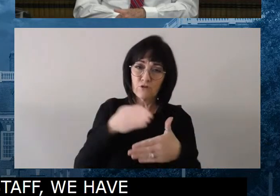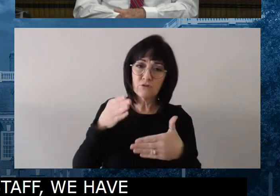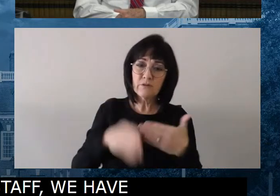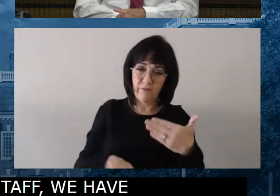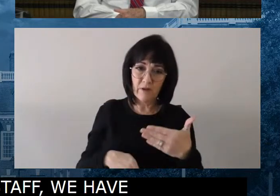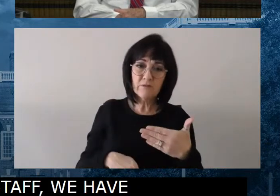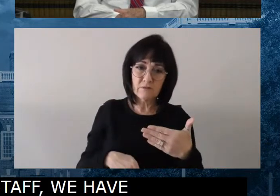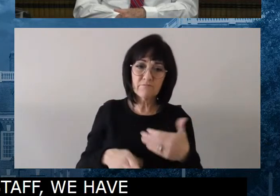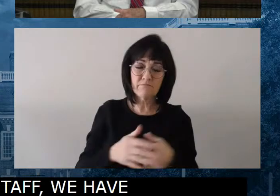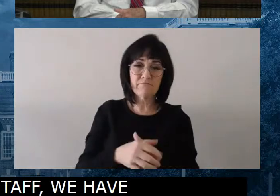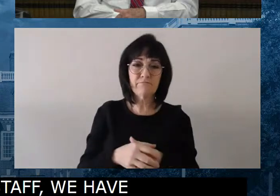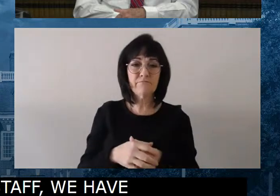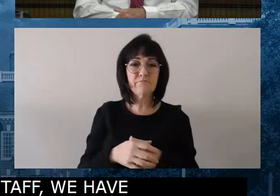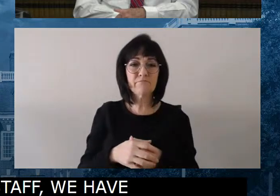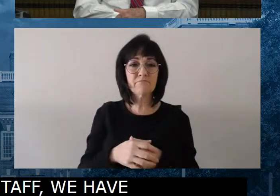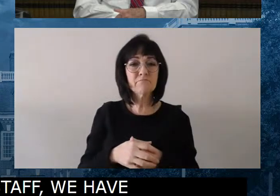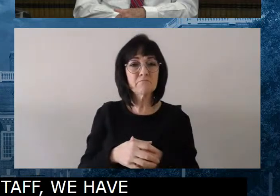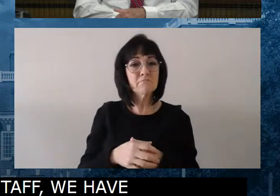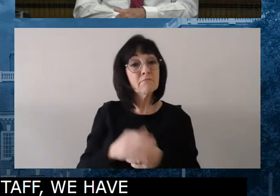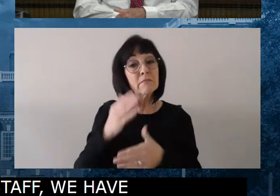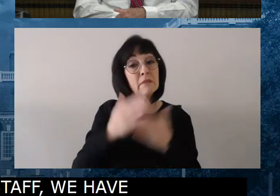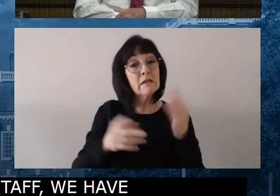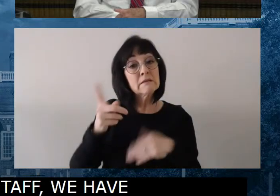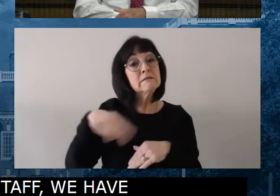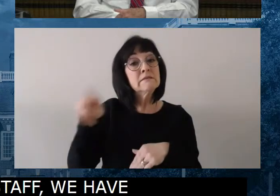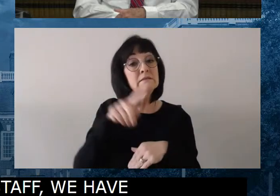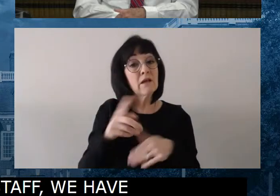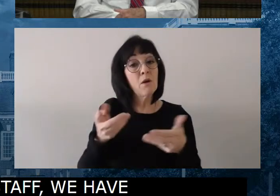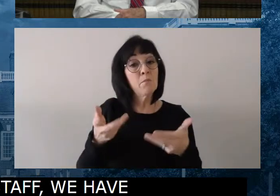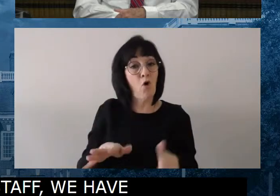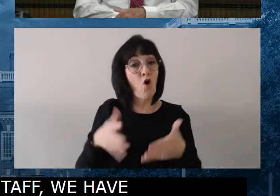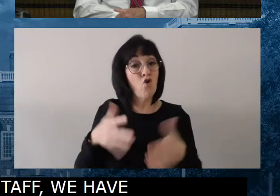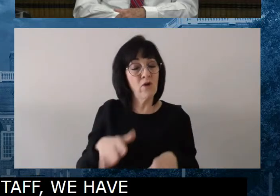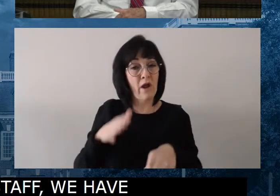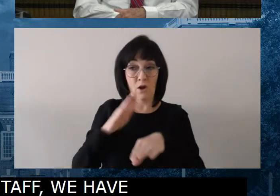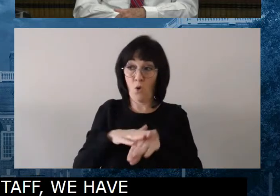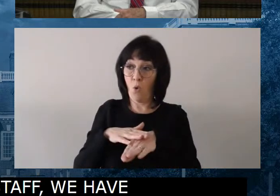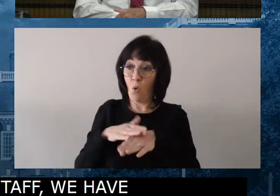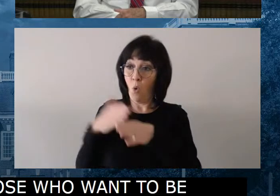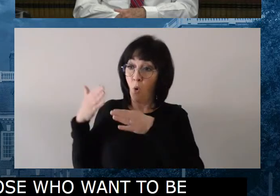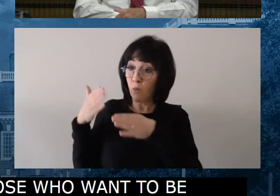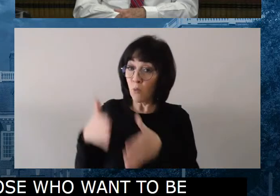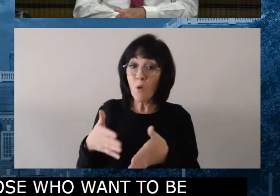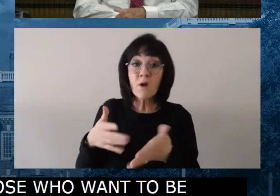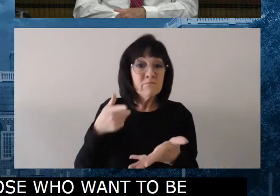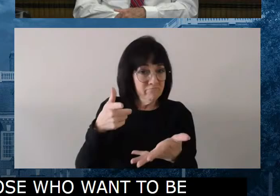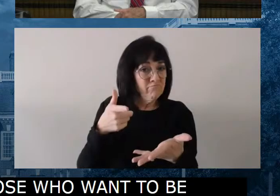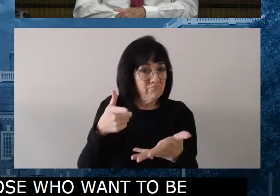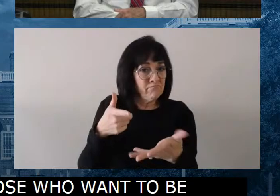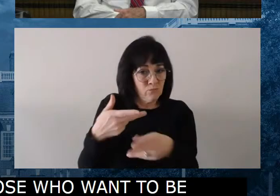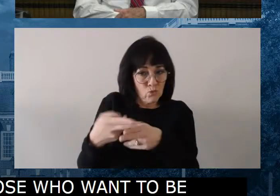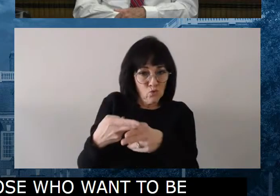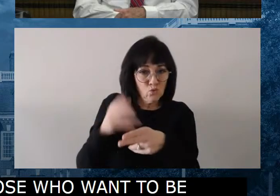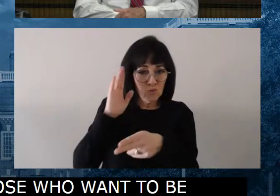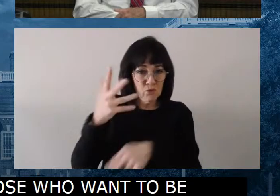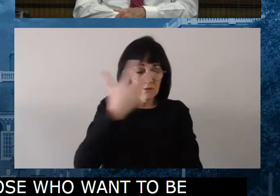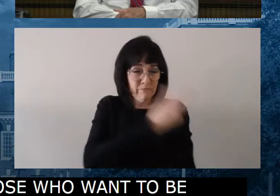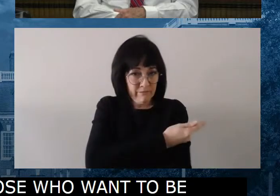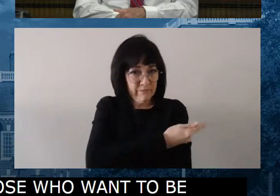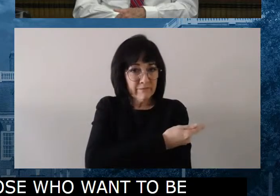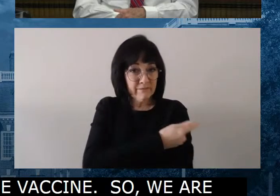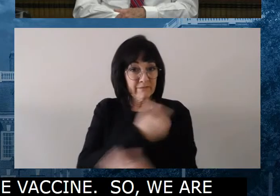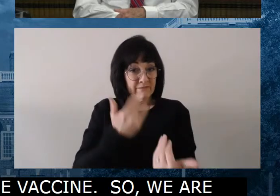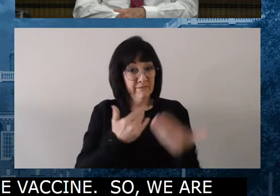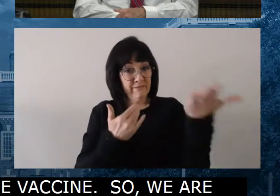vaccine on the way. So we're making progress there. AJ has some information. His team is again working on 2